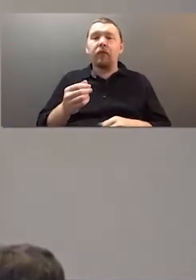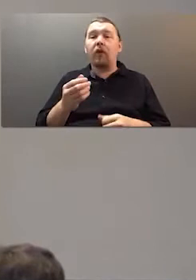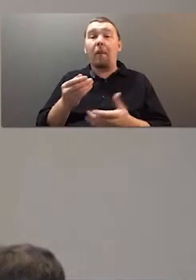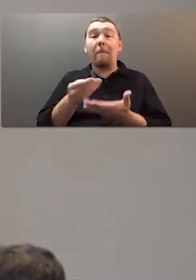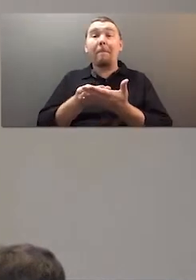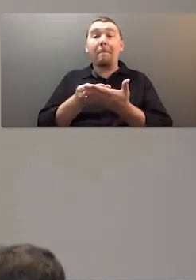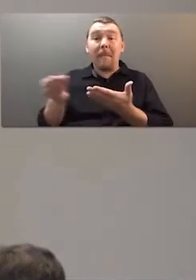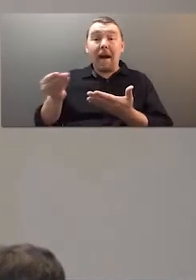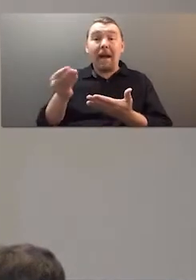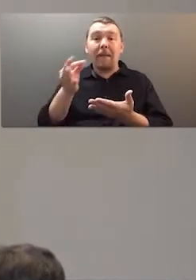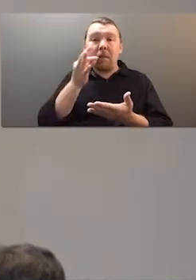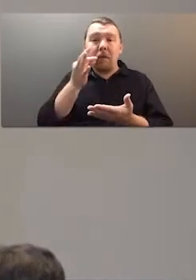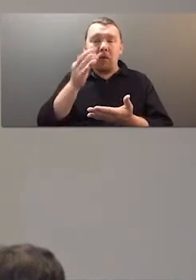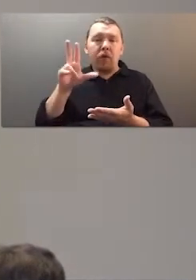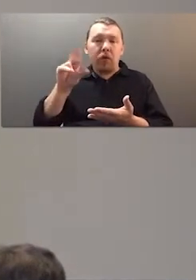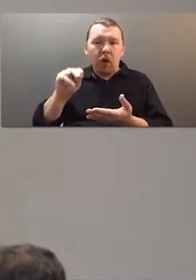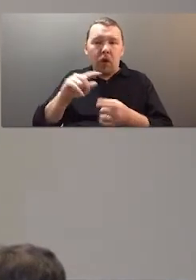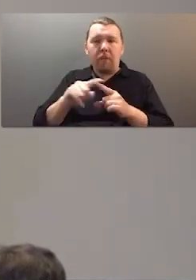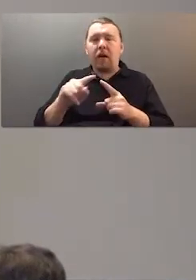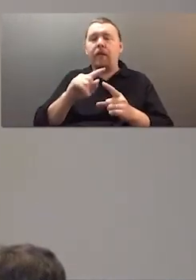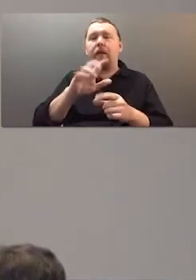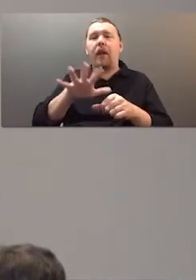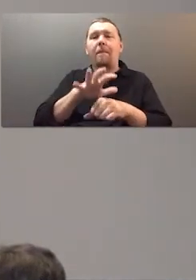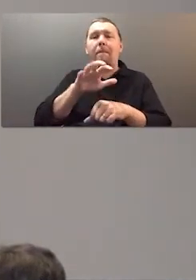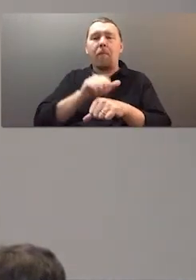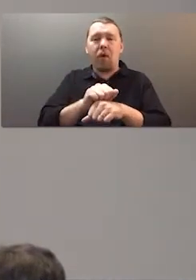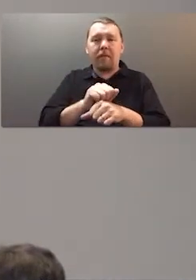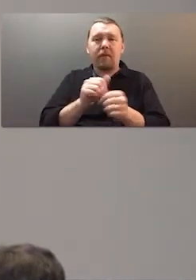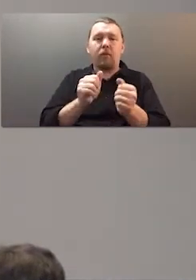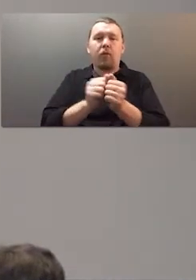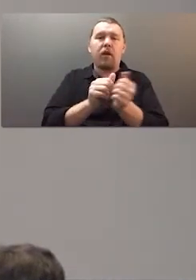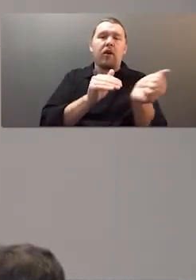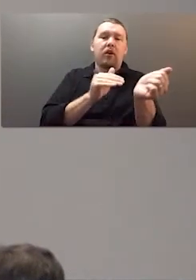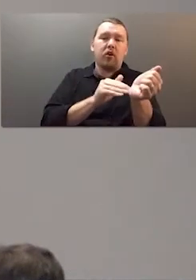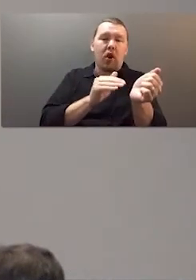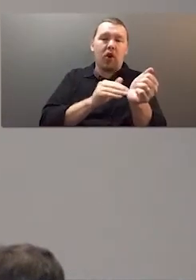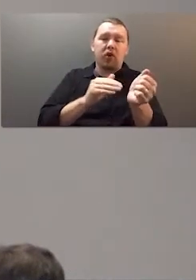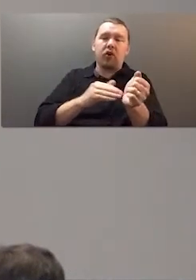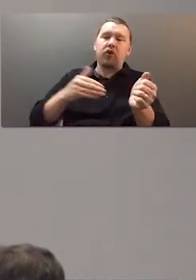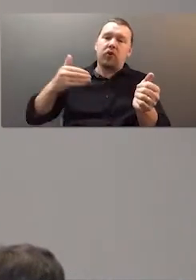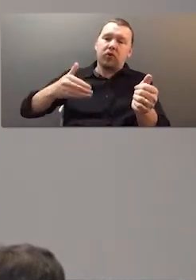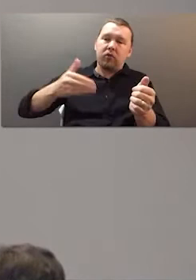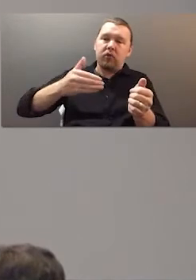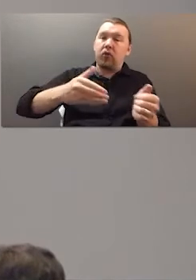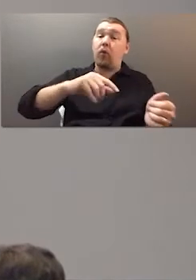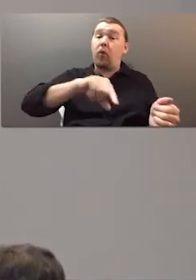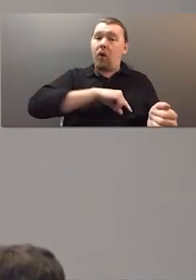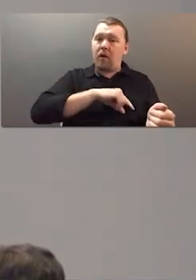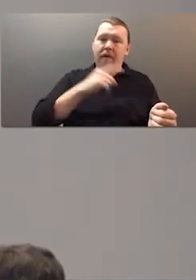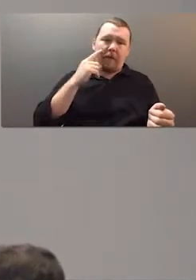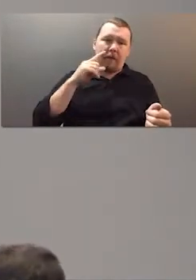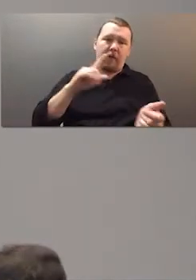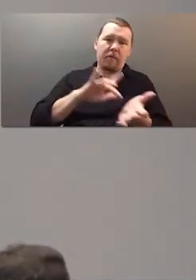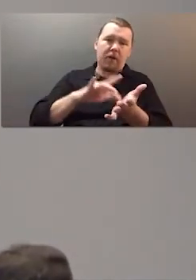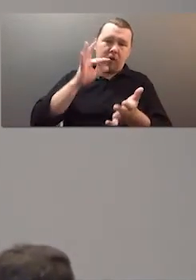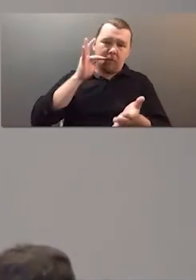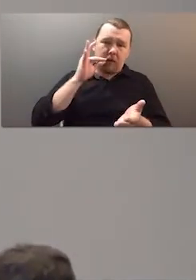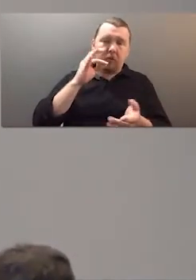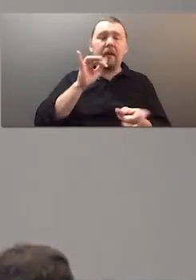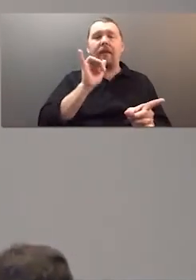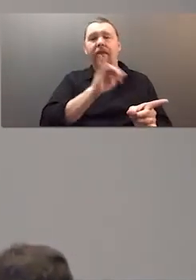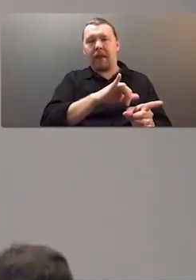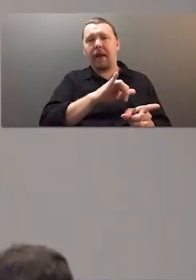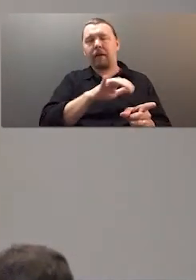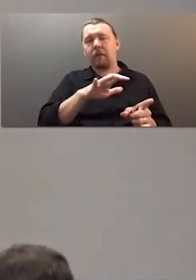not buying the substance itself, but getting the appointments necessary to be to a point where you could be qualified for that, that